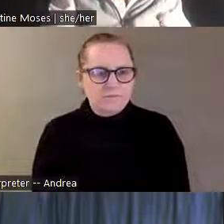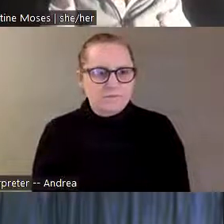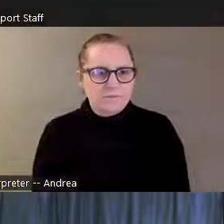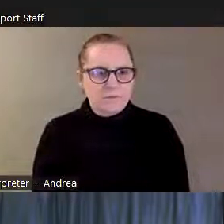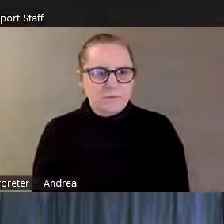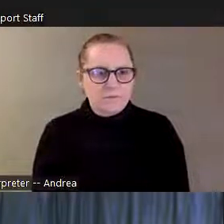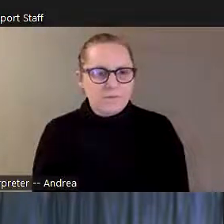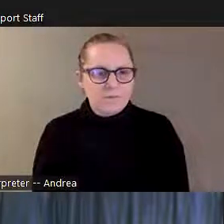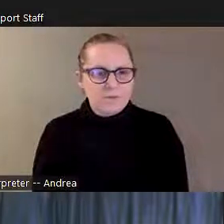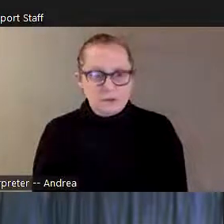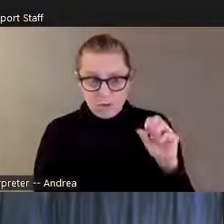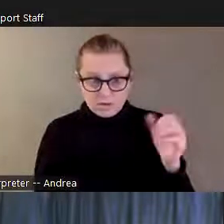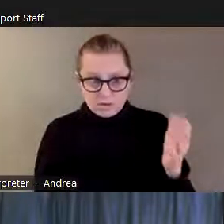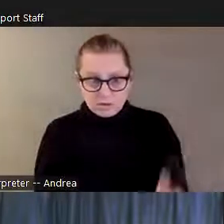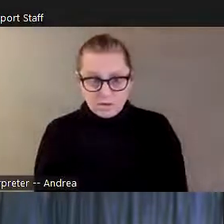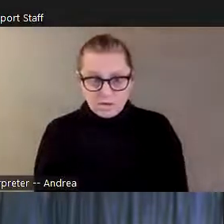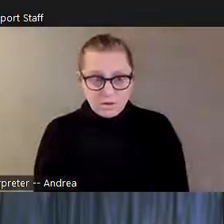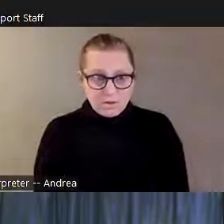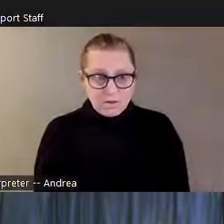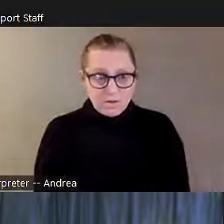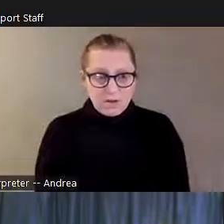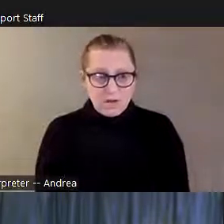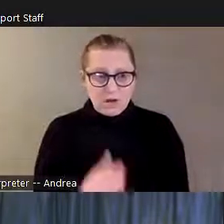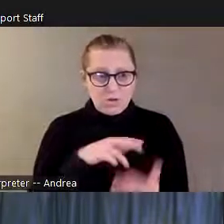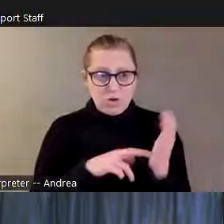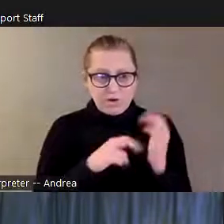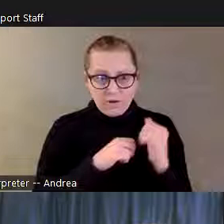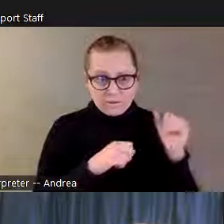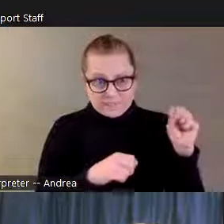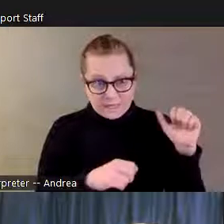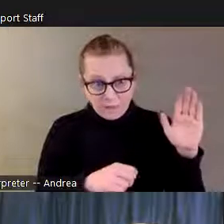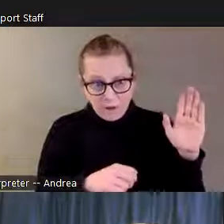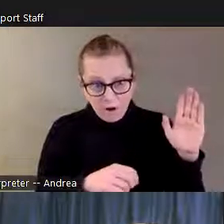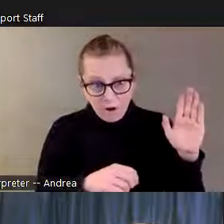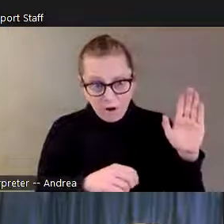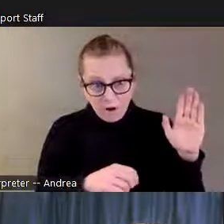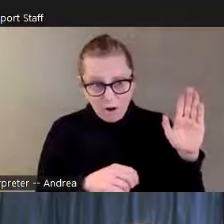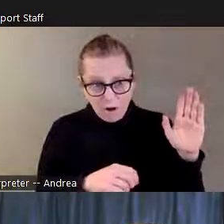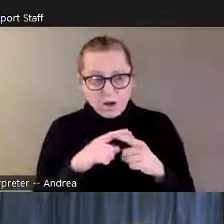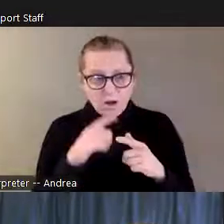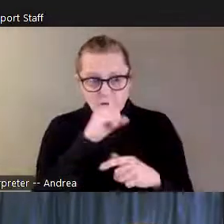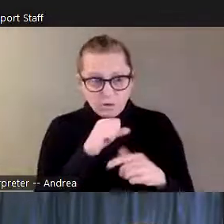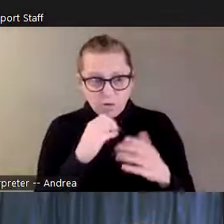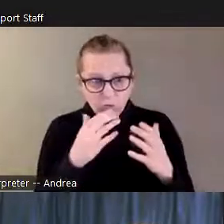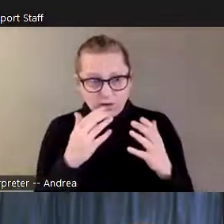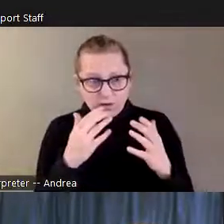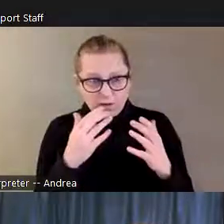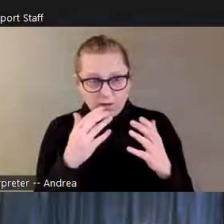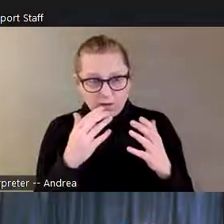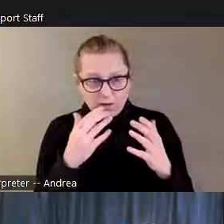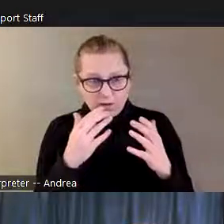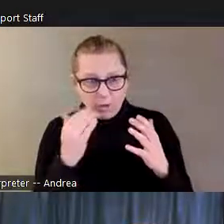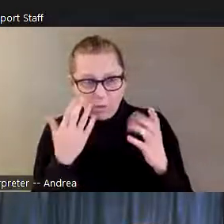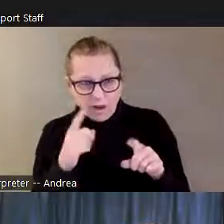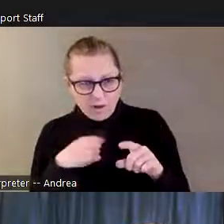Dr. Moses? I'm reading from CMOB's comment, assuming that would happen, but I don't understand why that